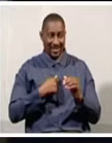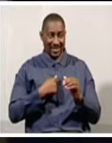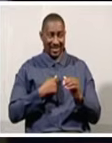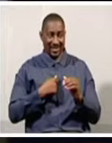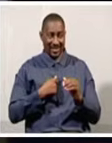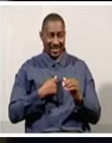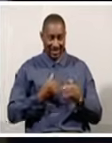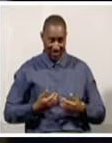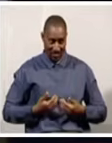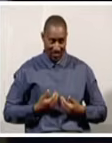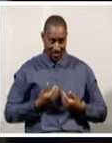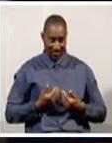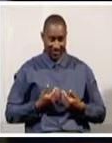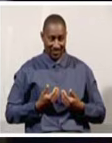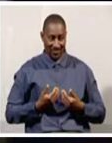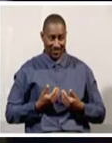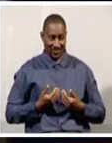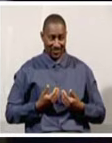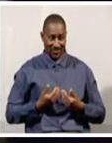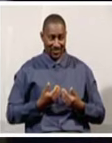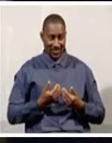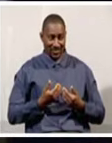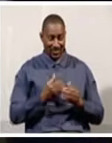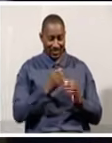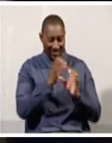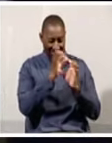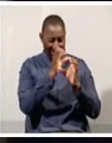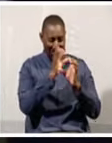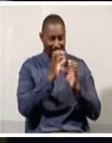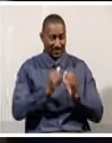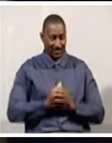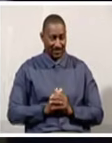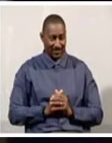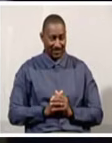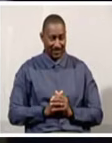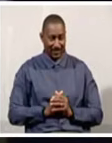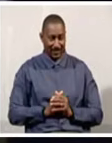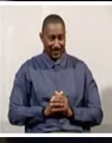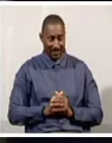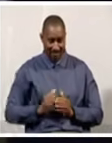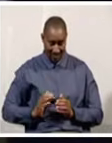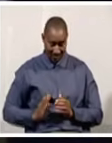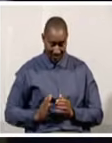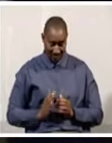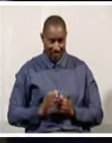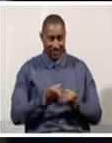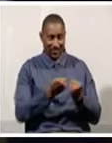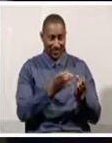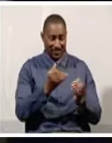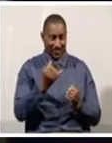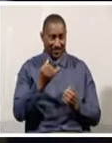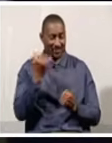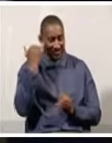long life ahead of her, of myself, you know. I think it was really just on the aspect of passing on the knowledge, passing on the